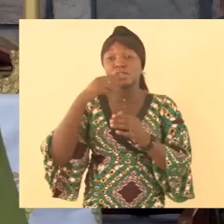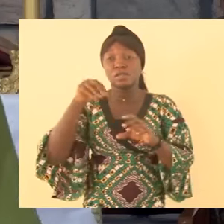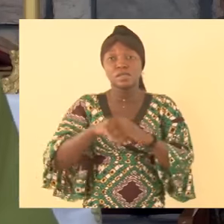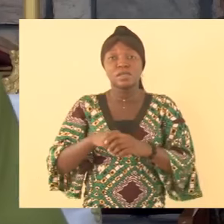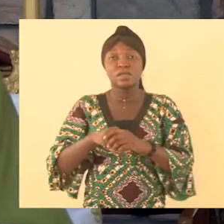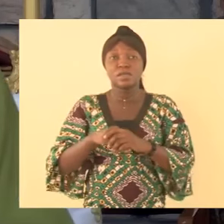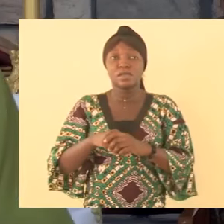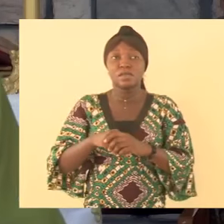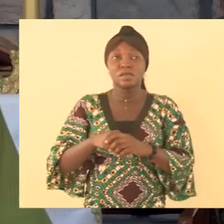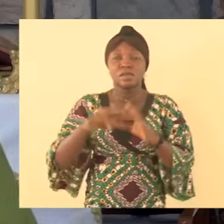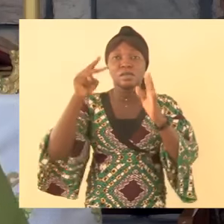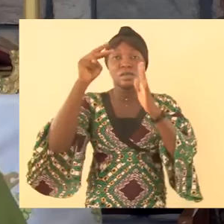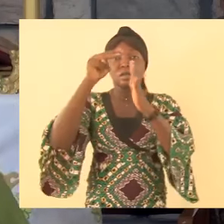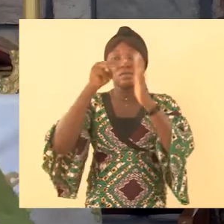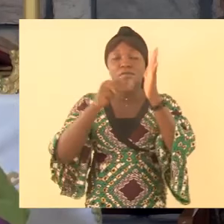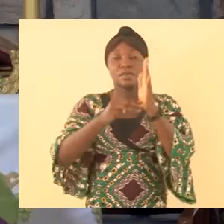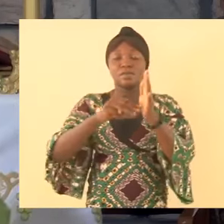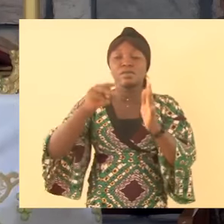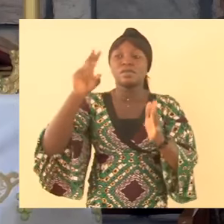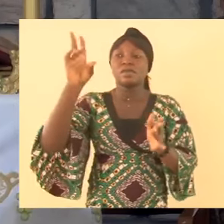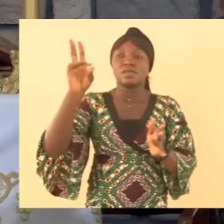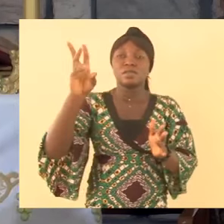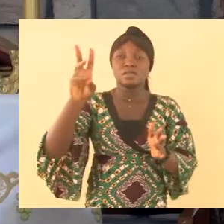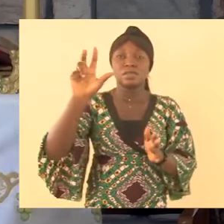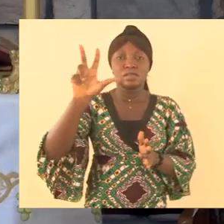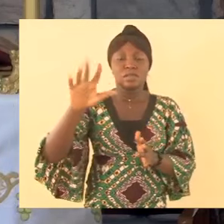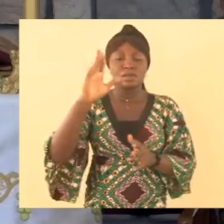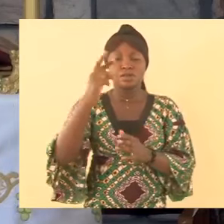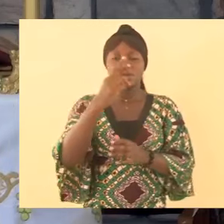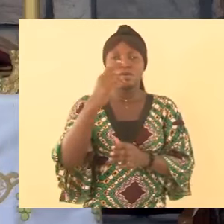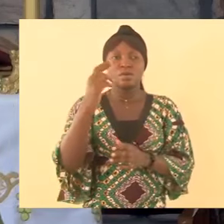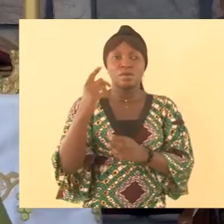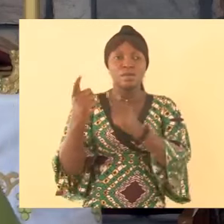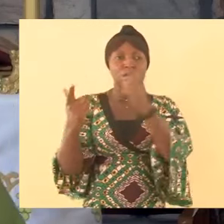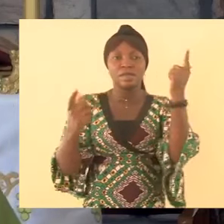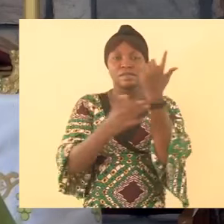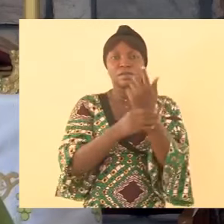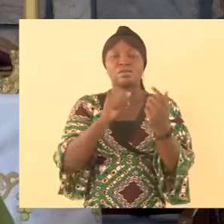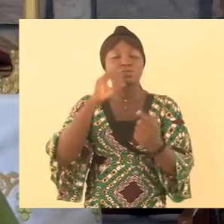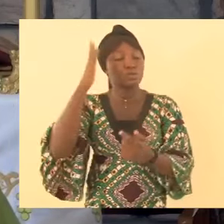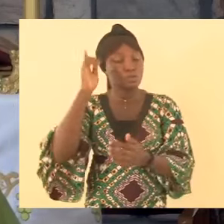Jesus says in Matthew 6, 3, your left hand should not know what your right hand is doing.